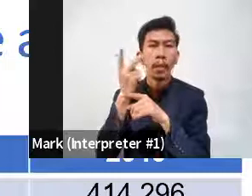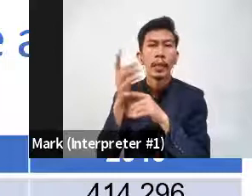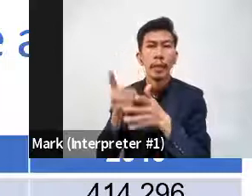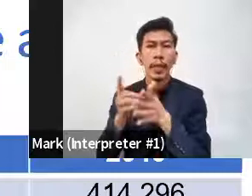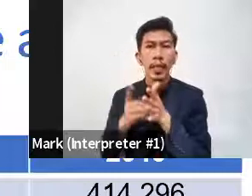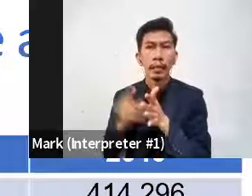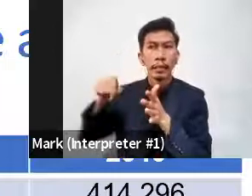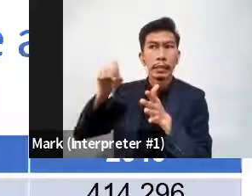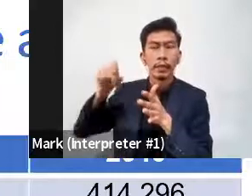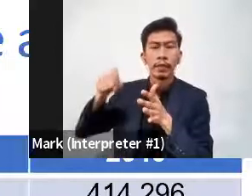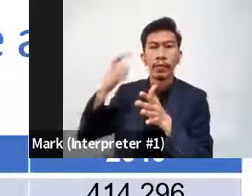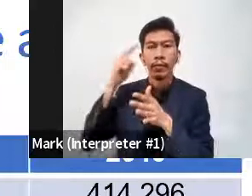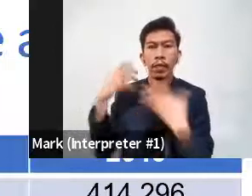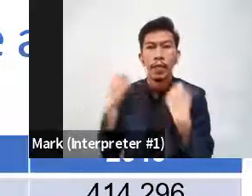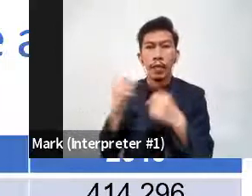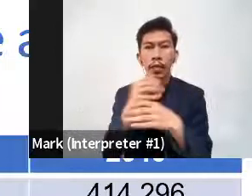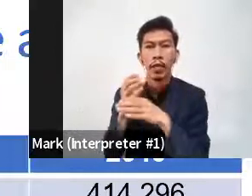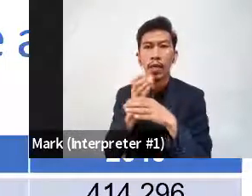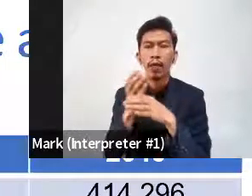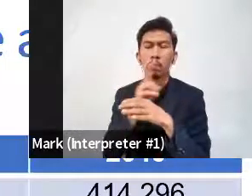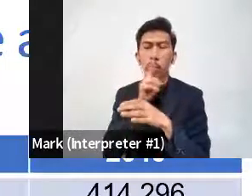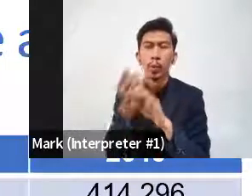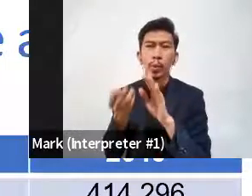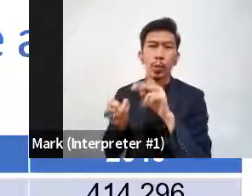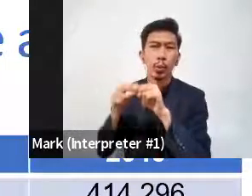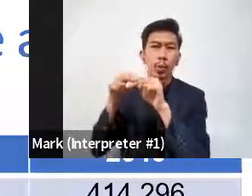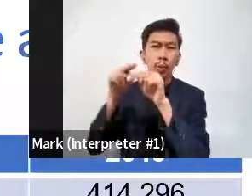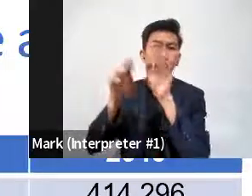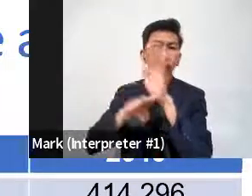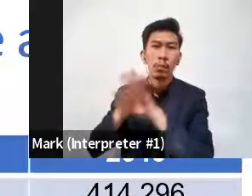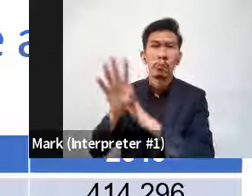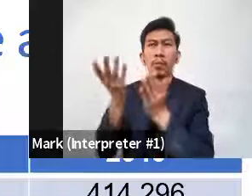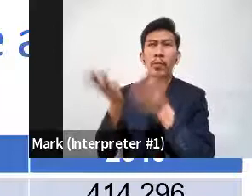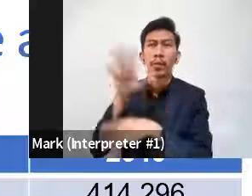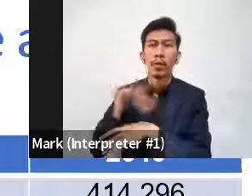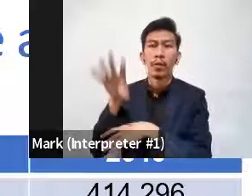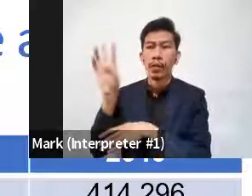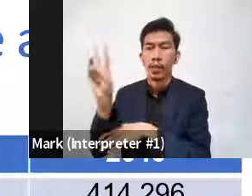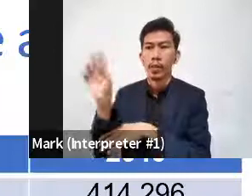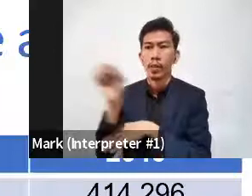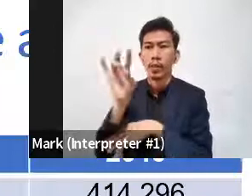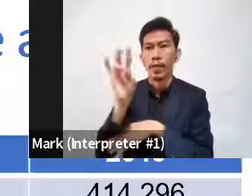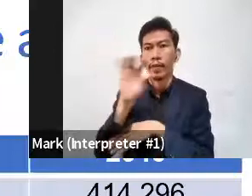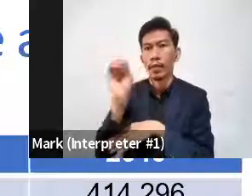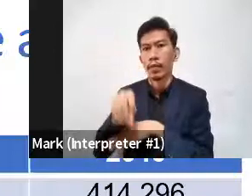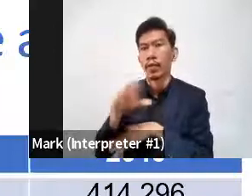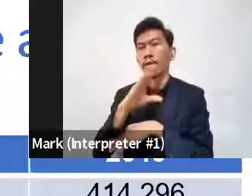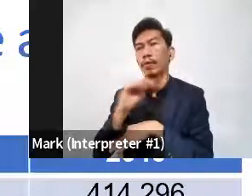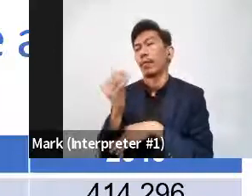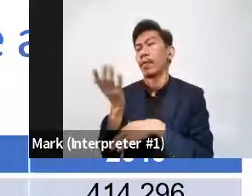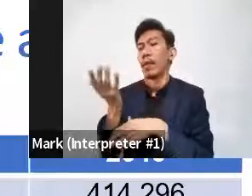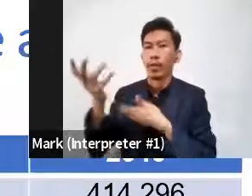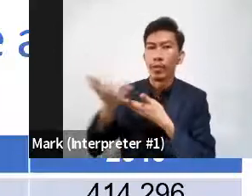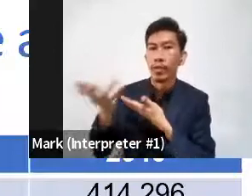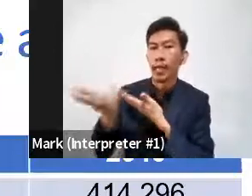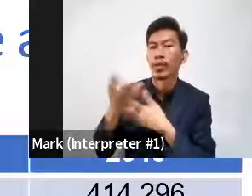years will dramatically increase by 60 to 70%. Our inpatient care consultation, for example,